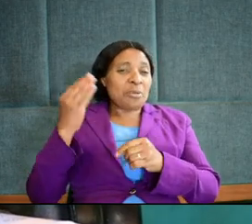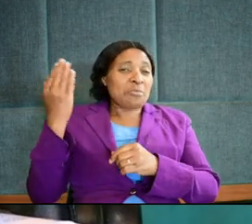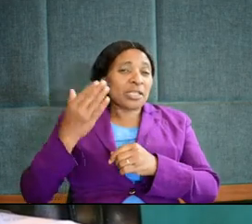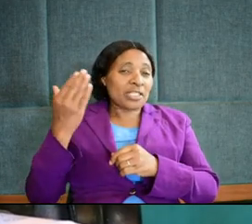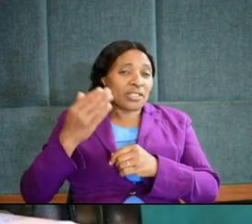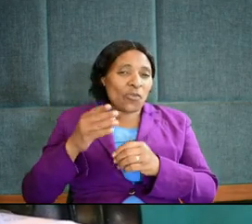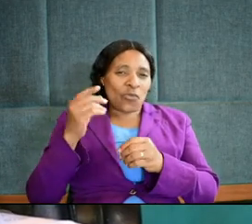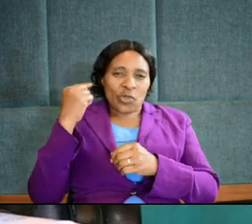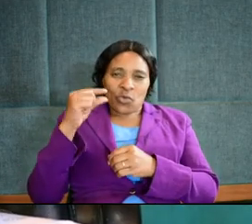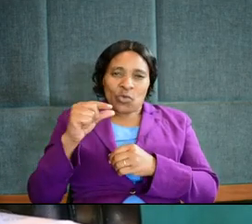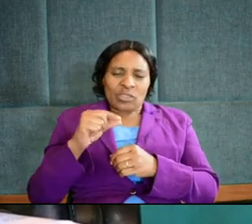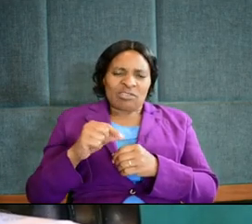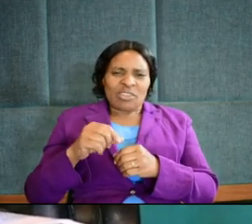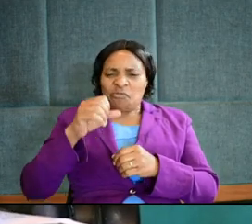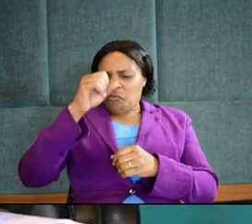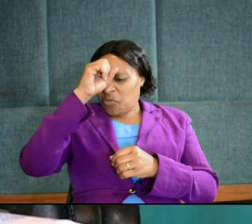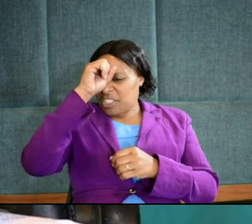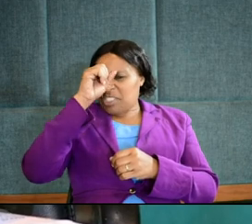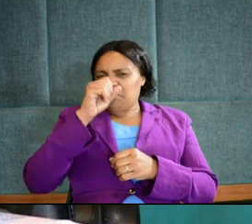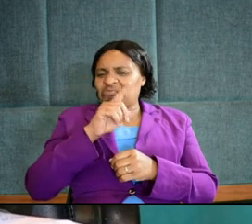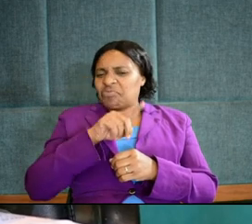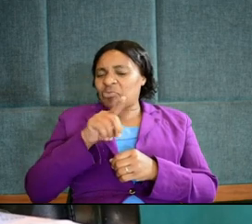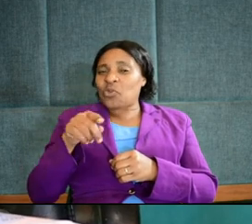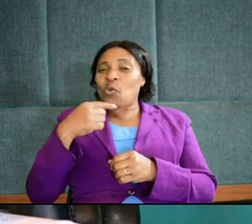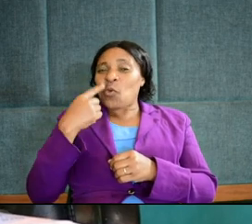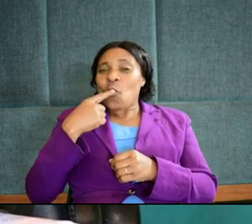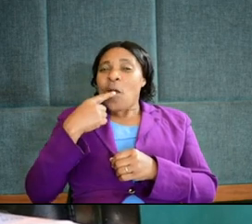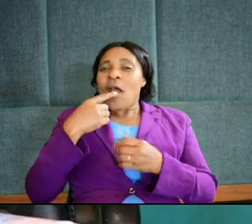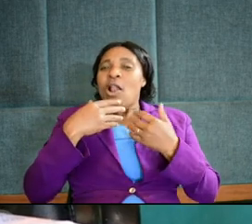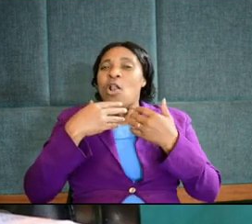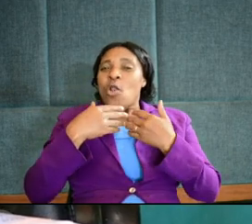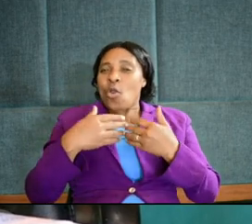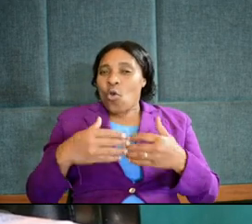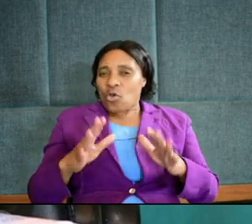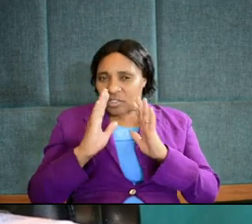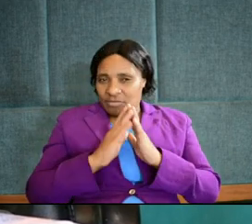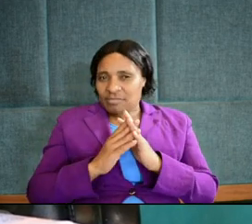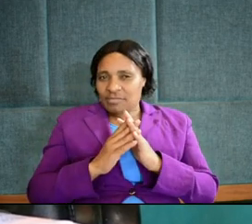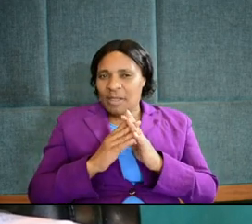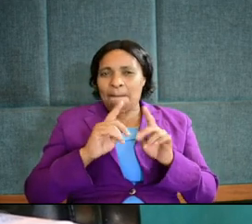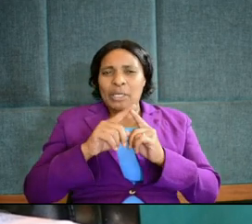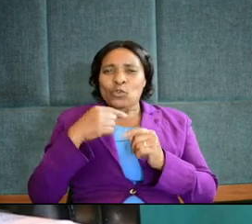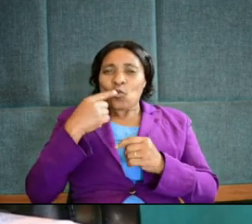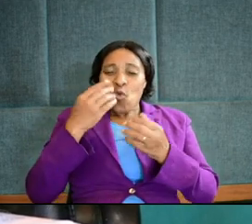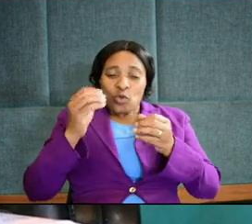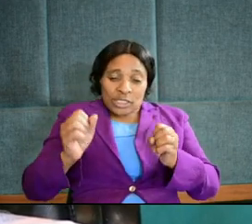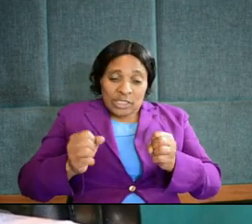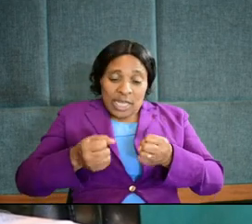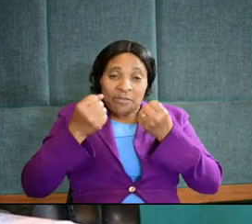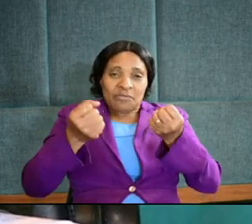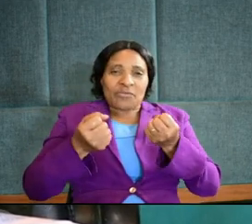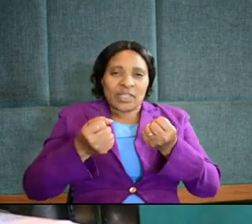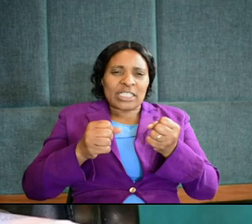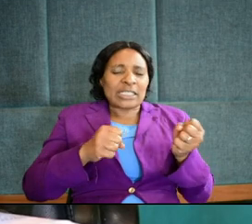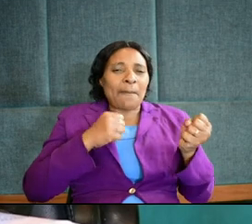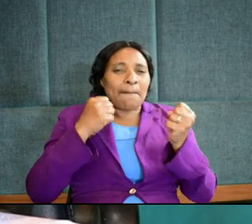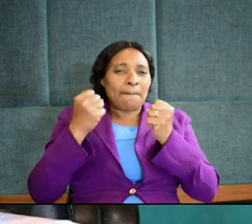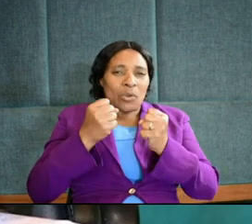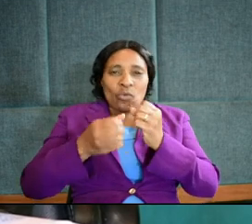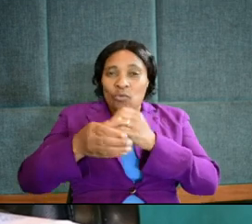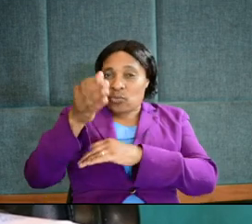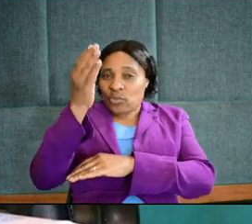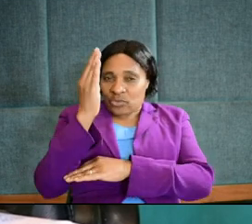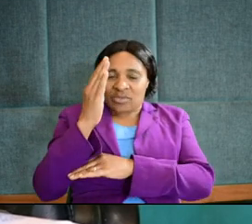gospel is foolishness to those who are perishing, but to those who are being saved, it is the power of